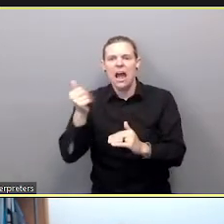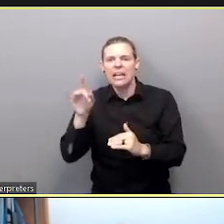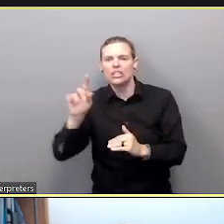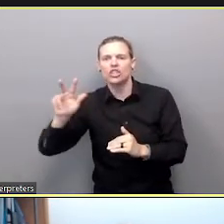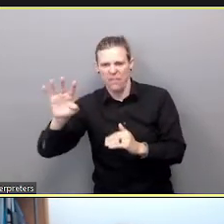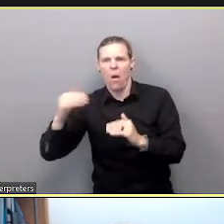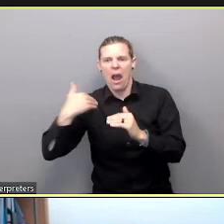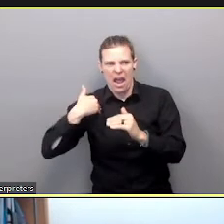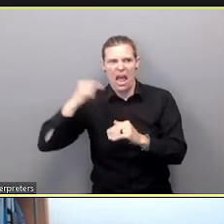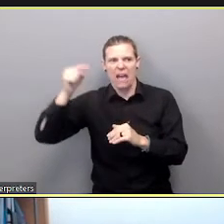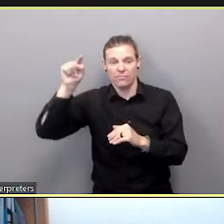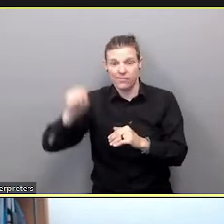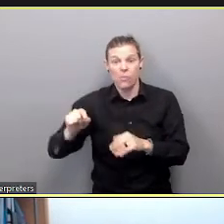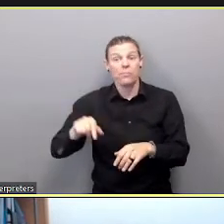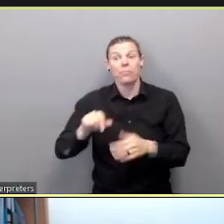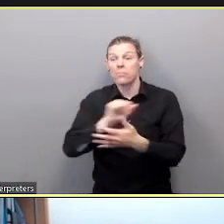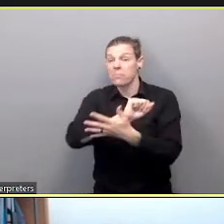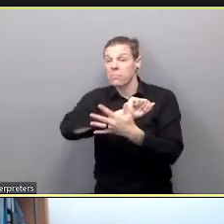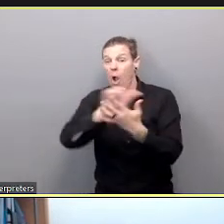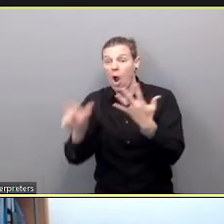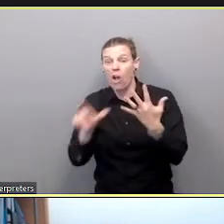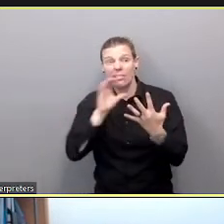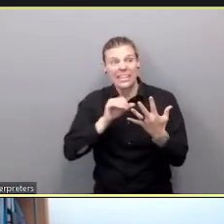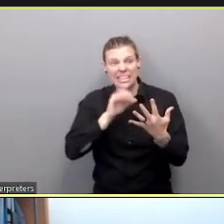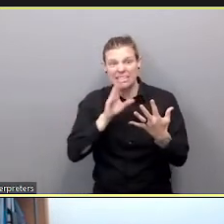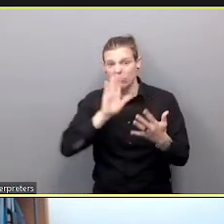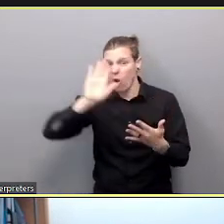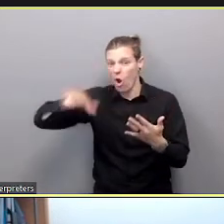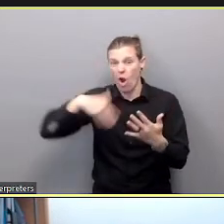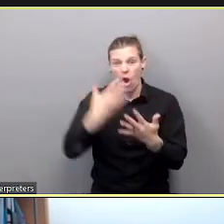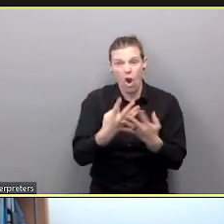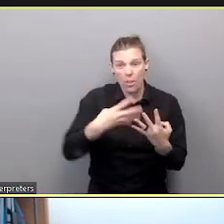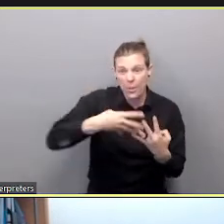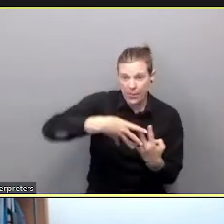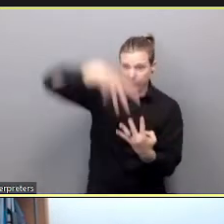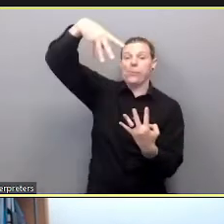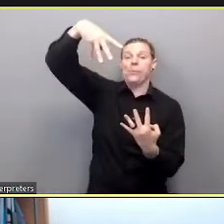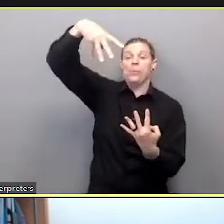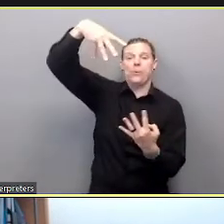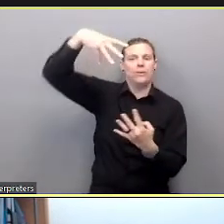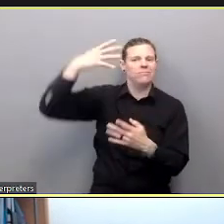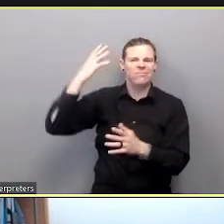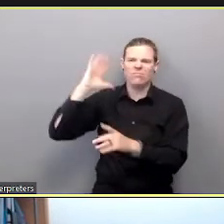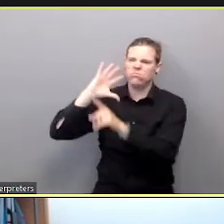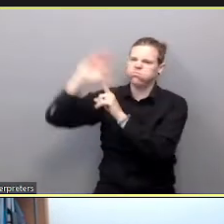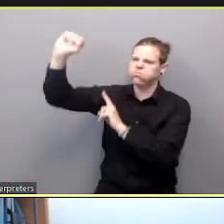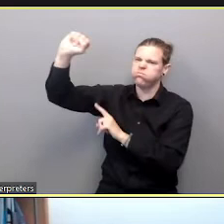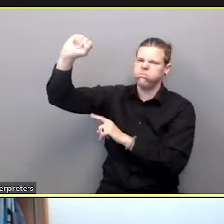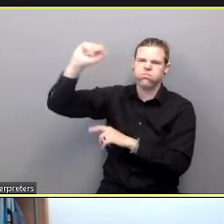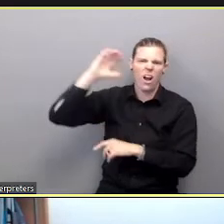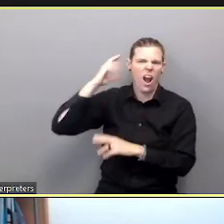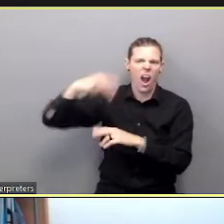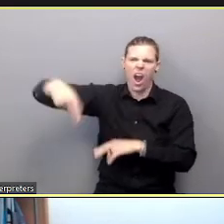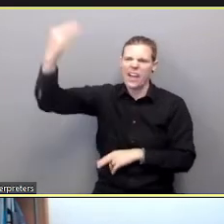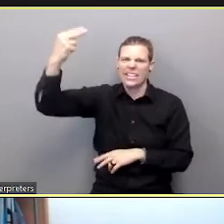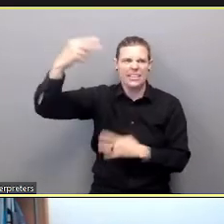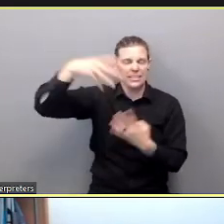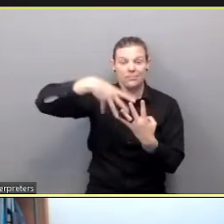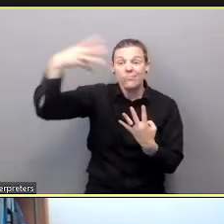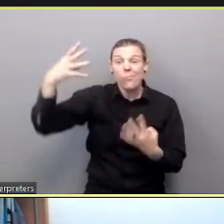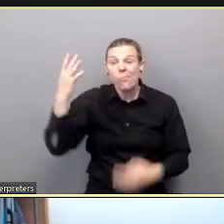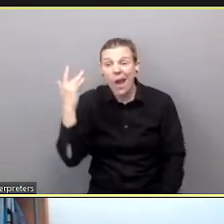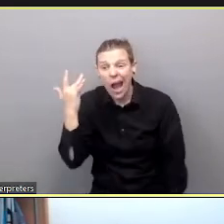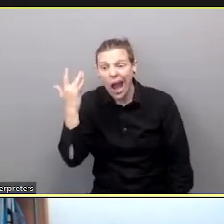bands, some much more dramatic than others. And we attribute this to a few things, one being